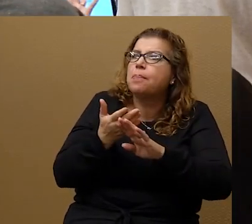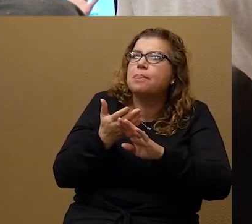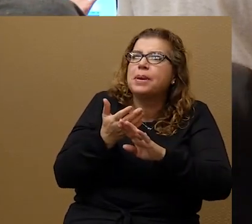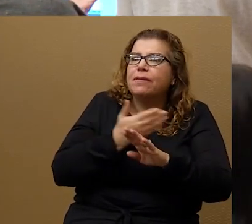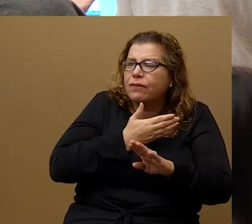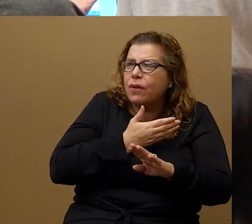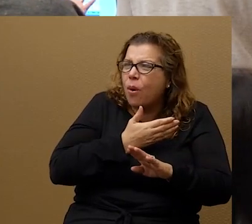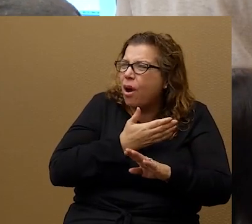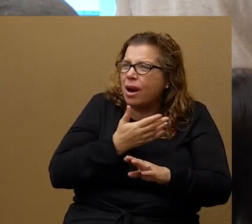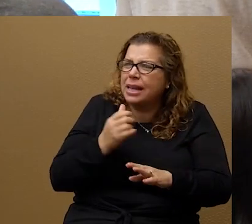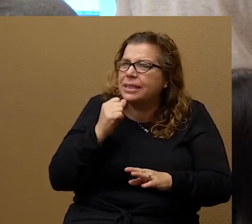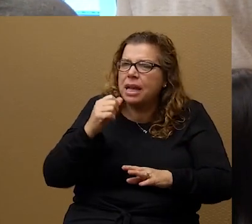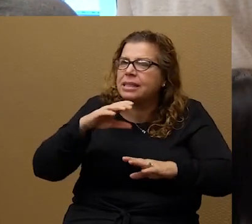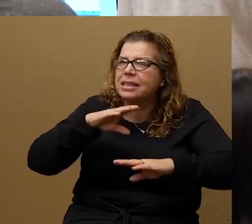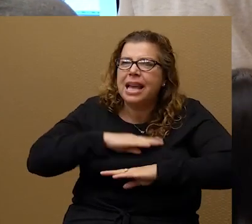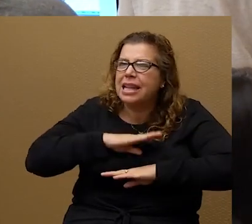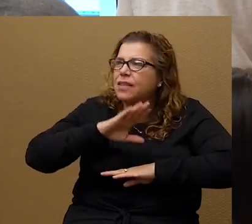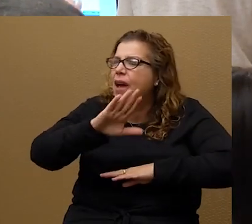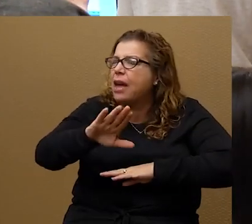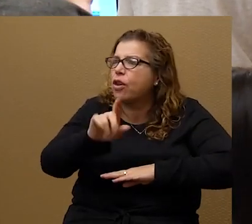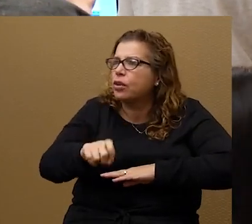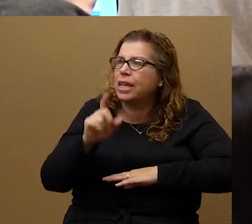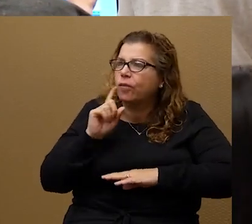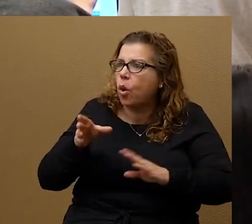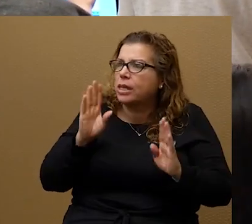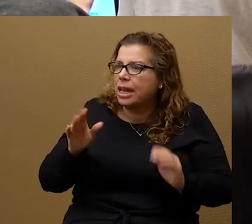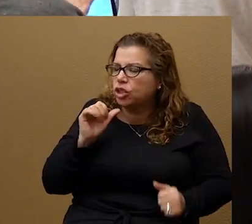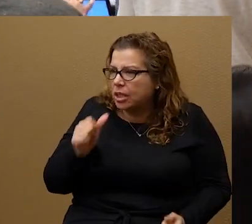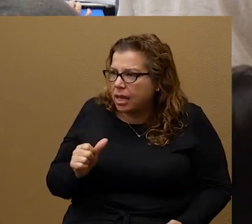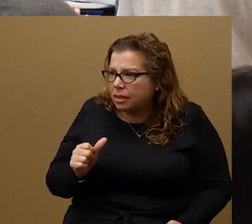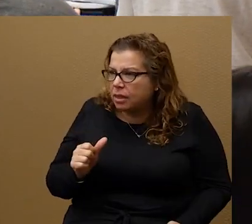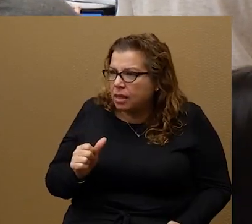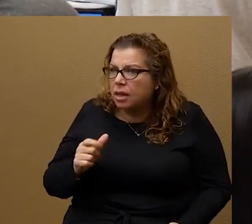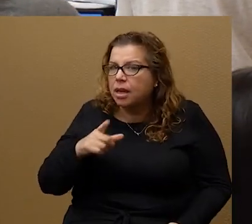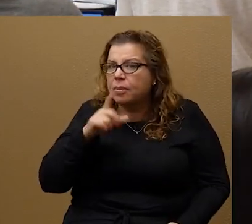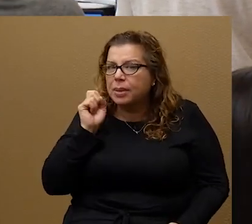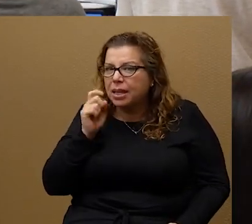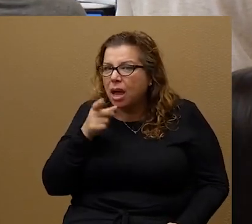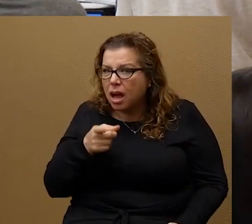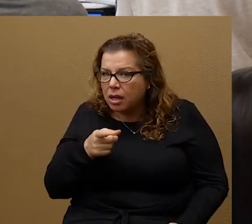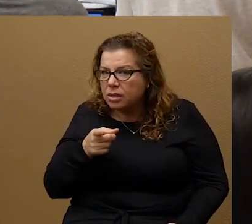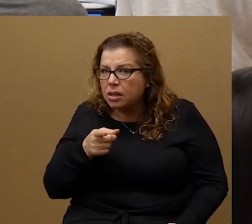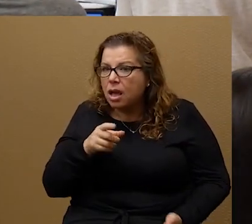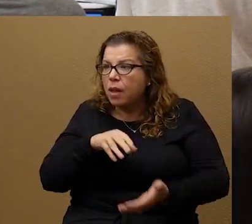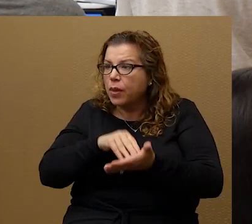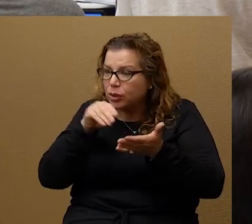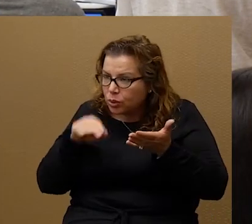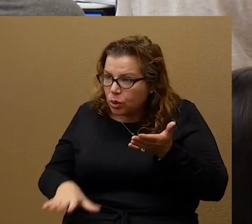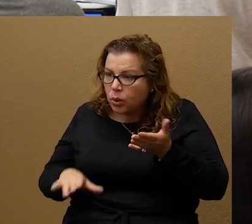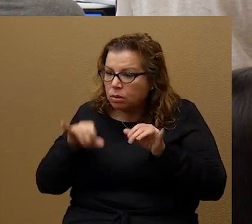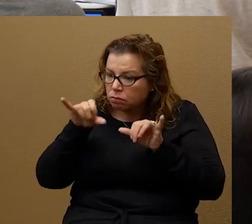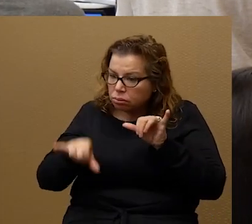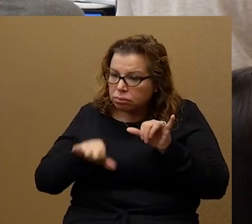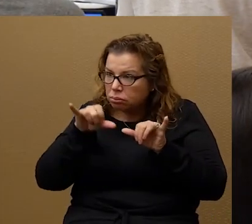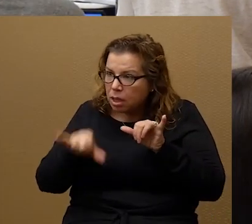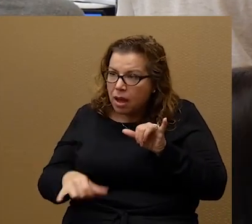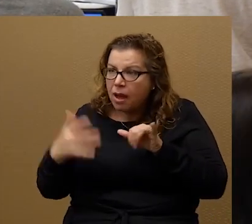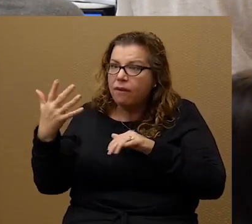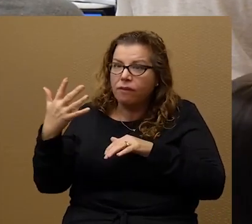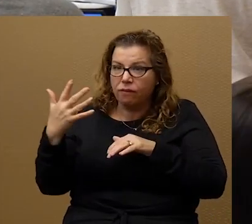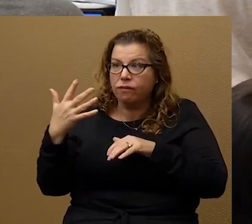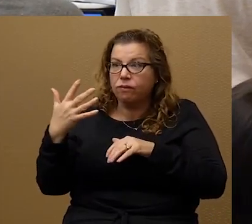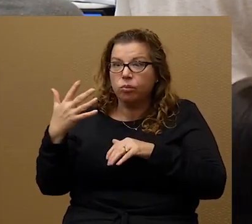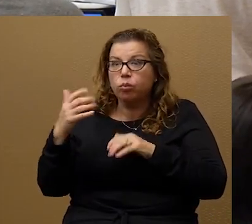satisfies that need for attention in the moment. Because that student isn't still going to be in that class with 5 other kids competing for the